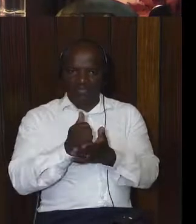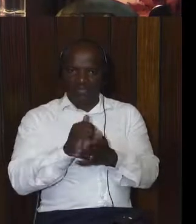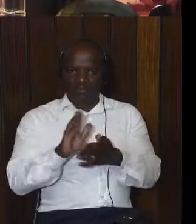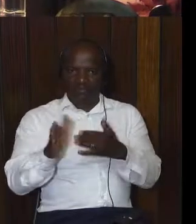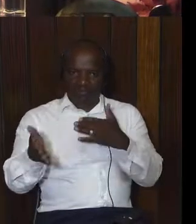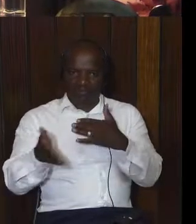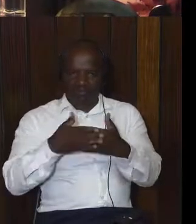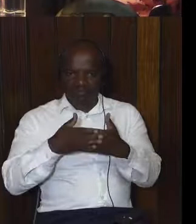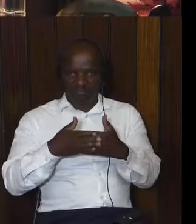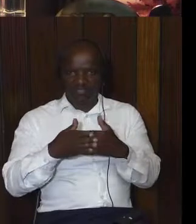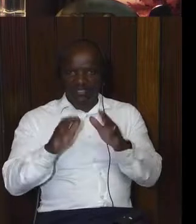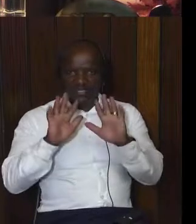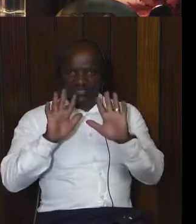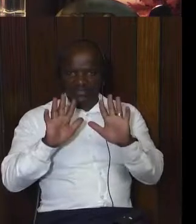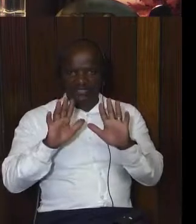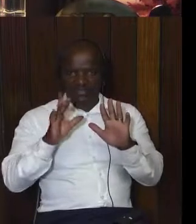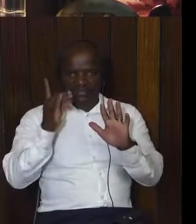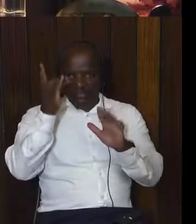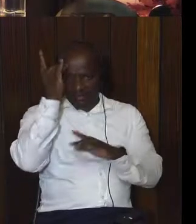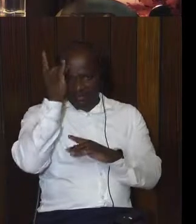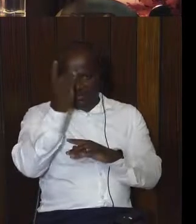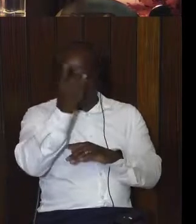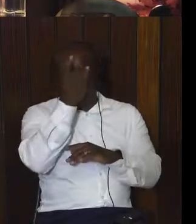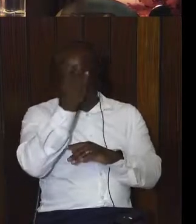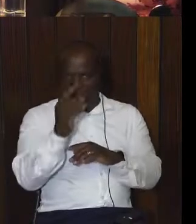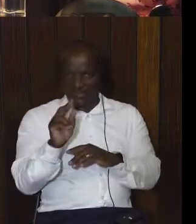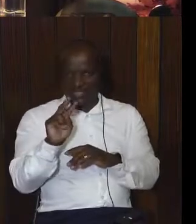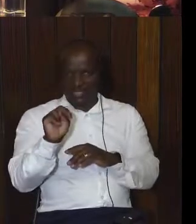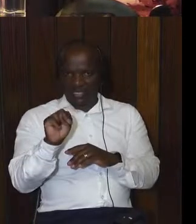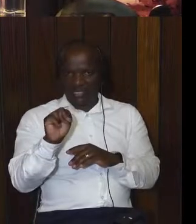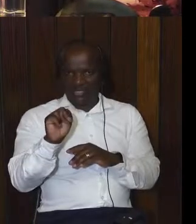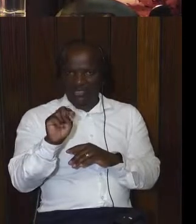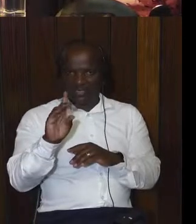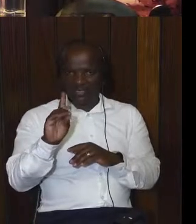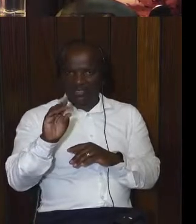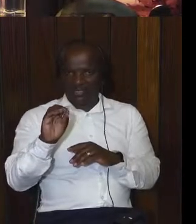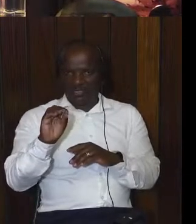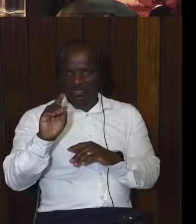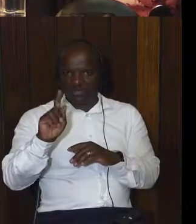March, because NDOTs have already signed their